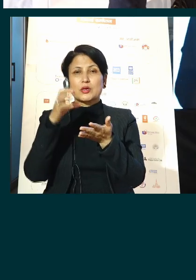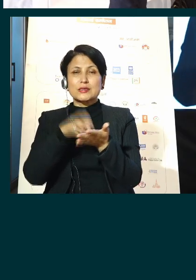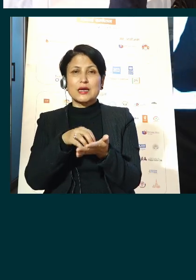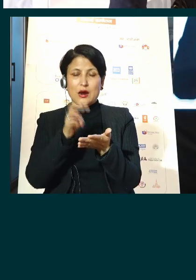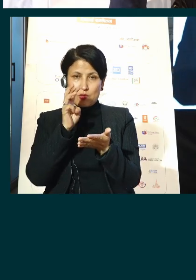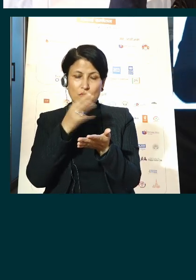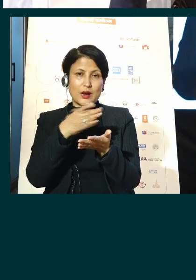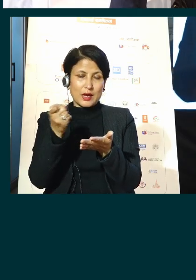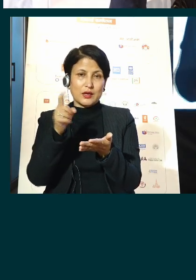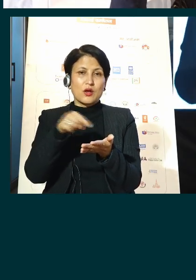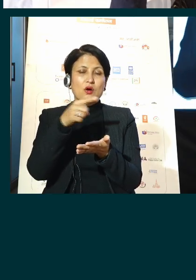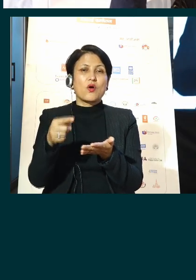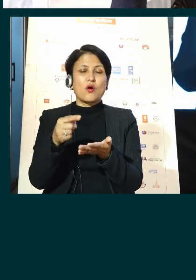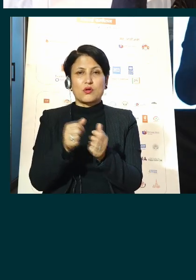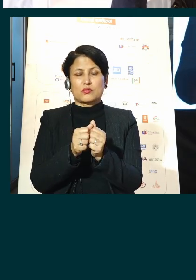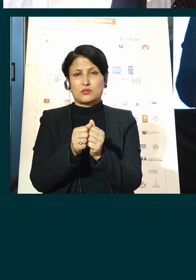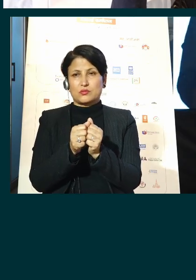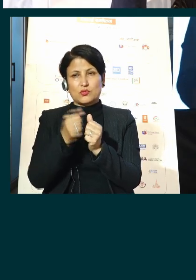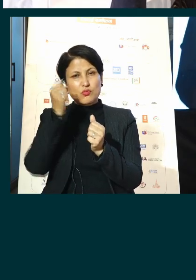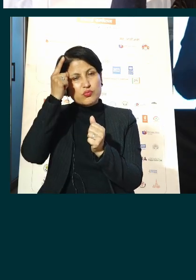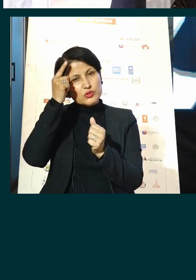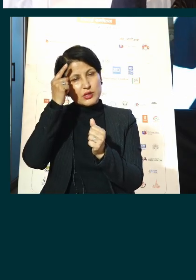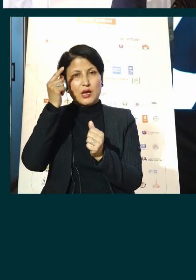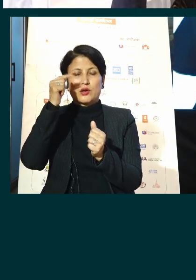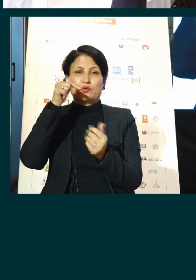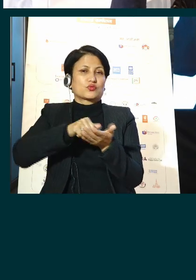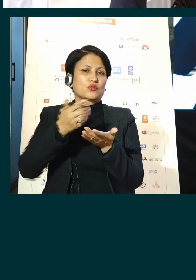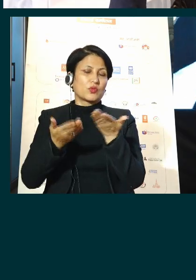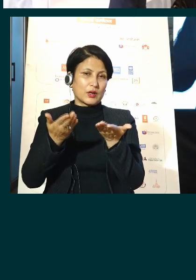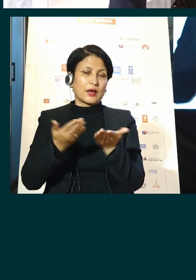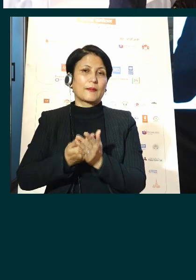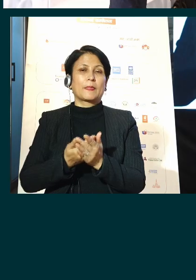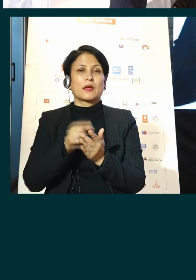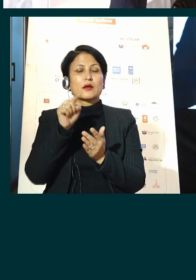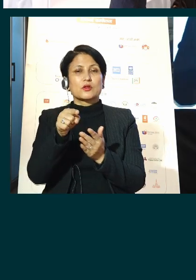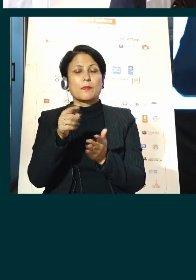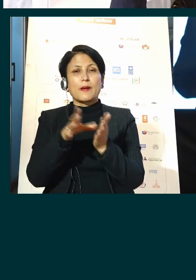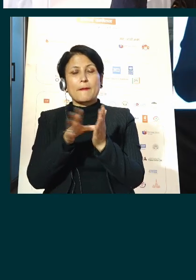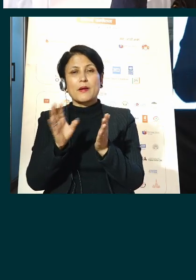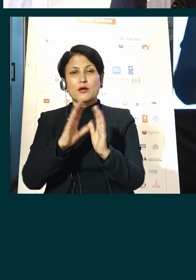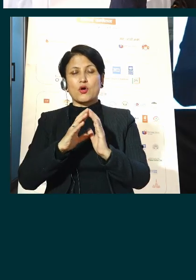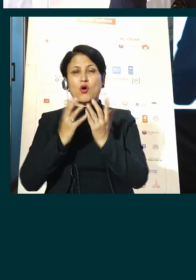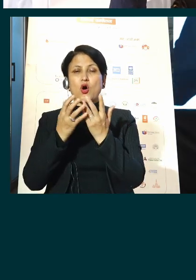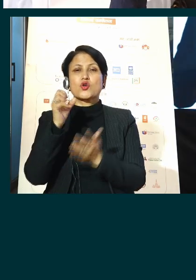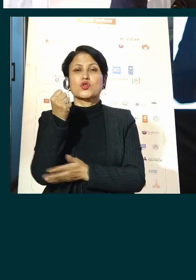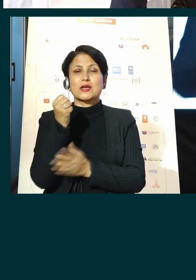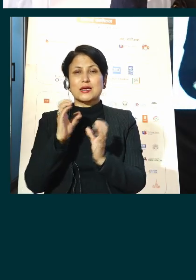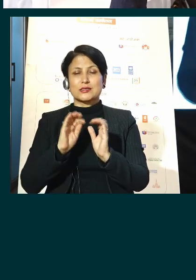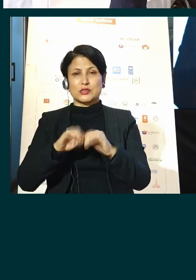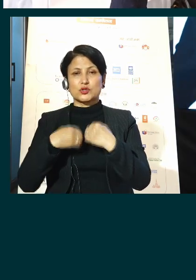your research, how will international audience will perceive the word and community,